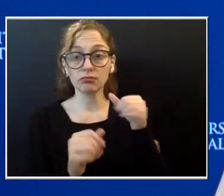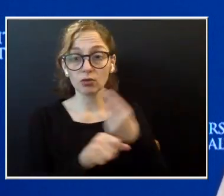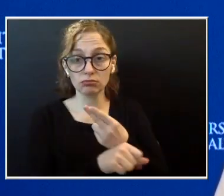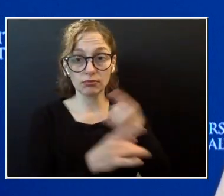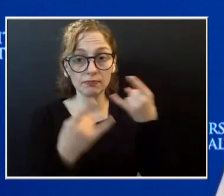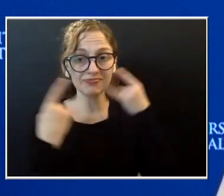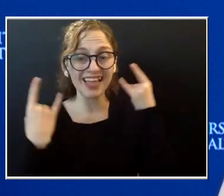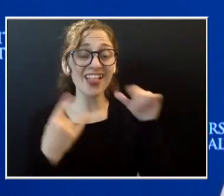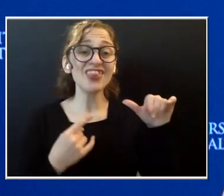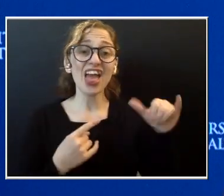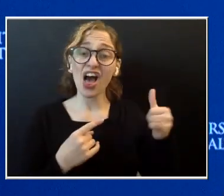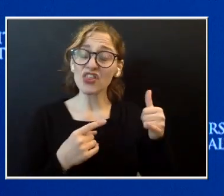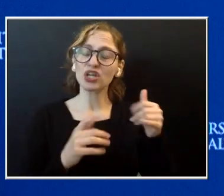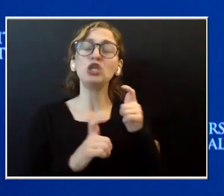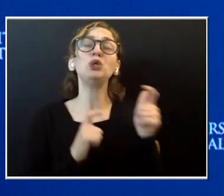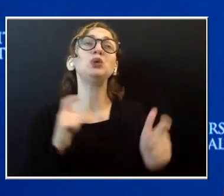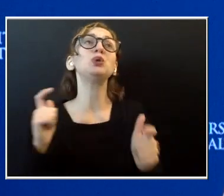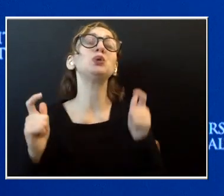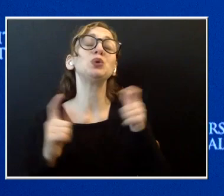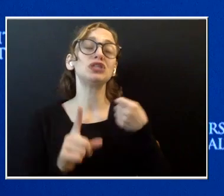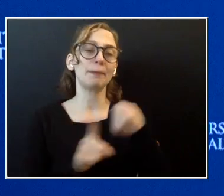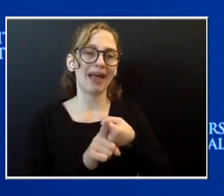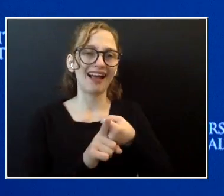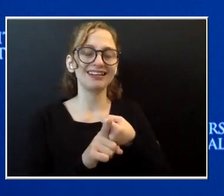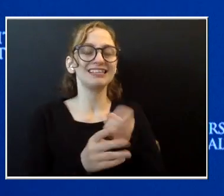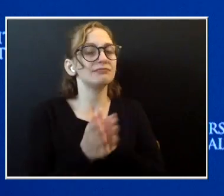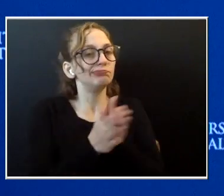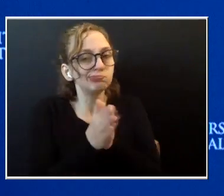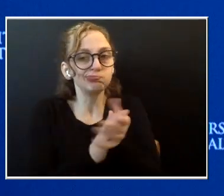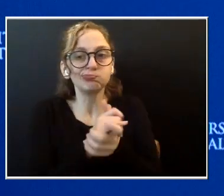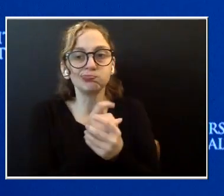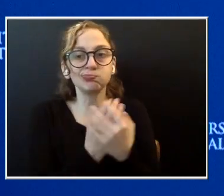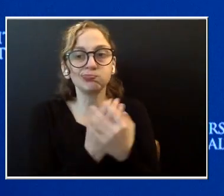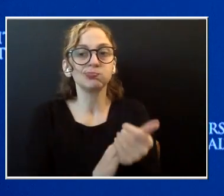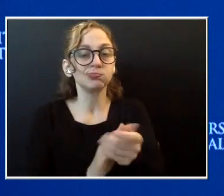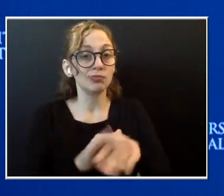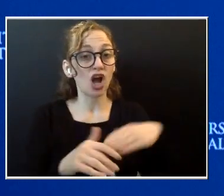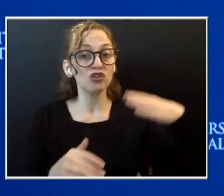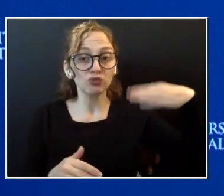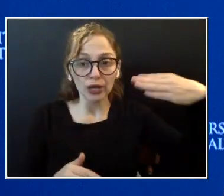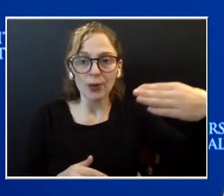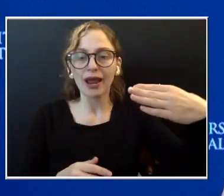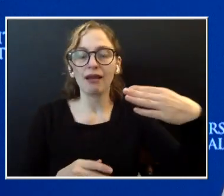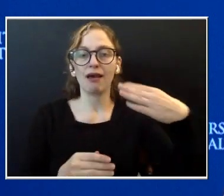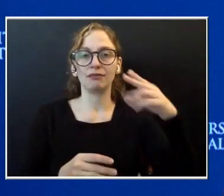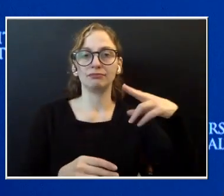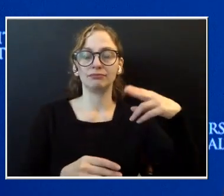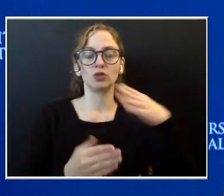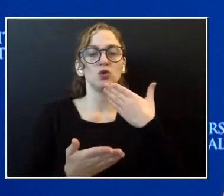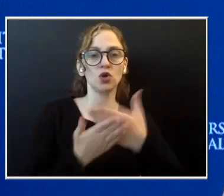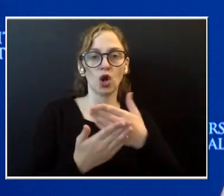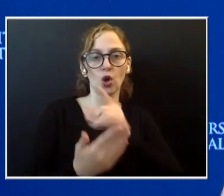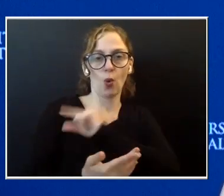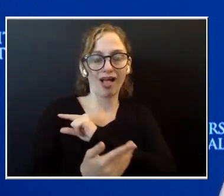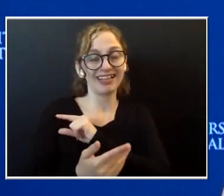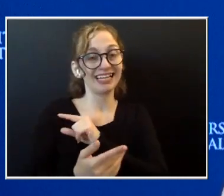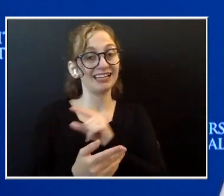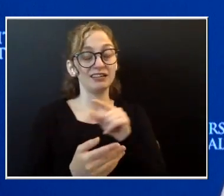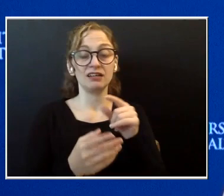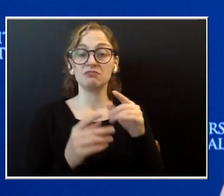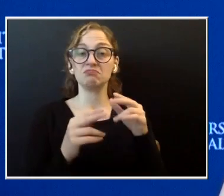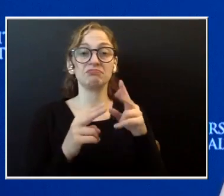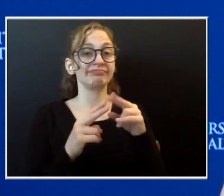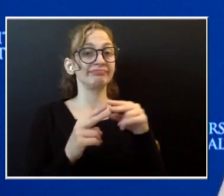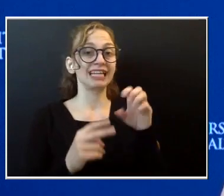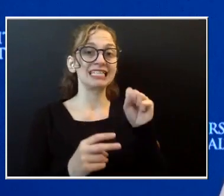hand hygiene. Very frequent and good hand hygiene. The alcohol sanitizer or the good, or just soap and water.